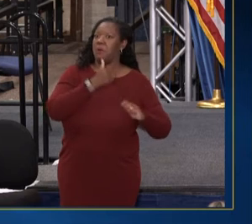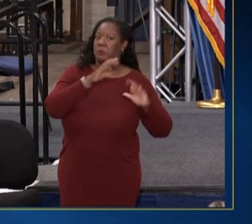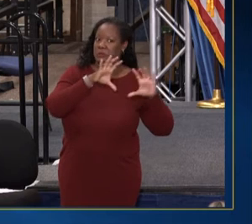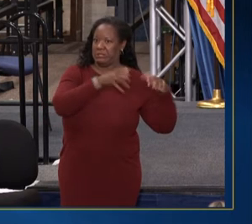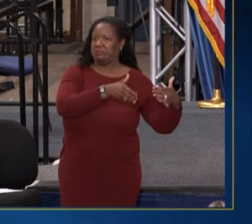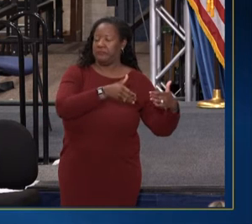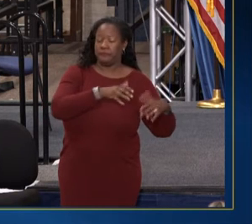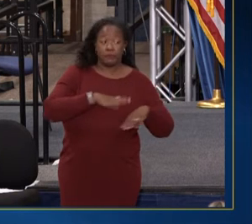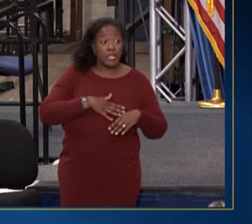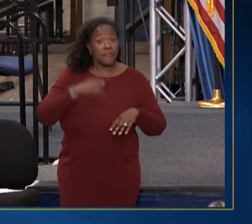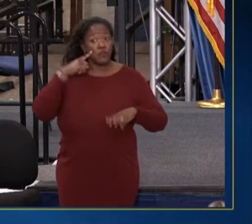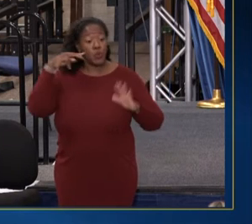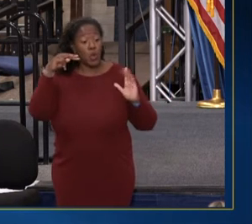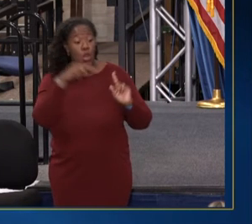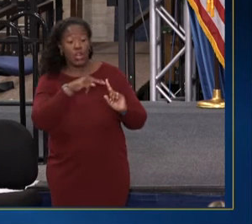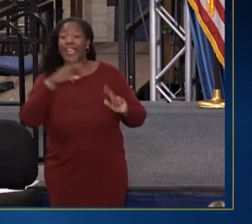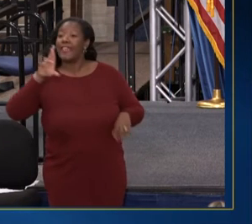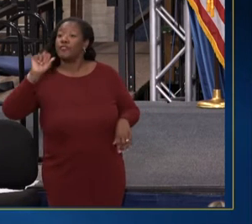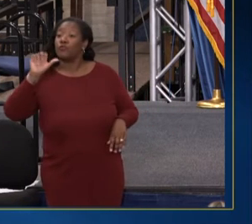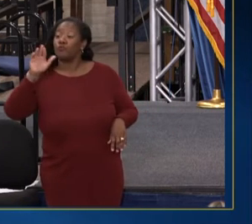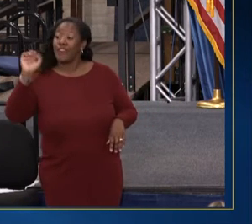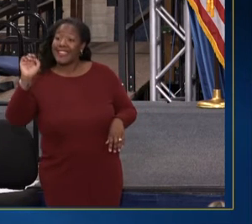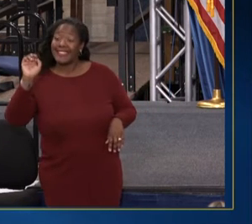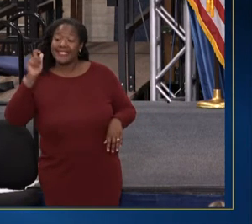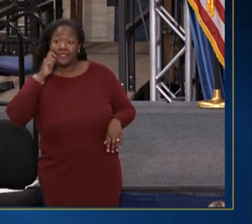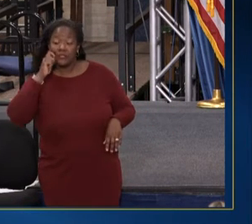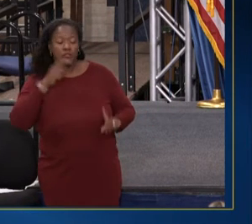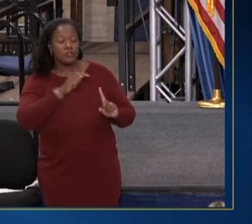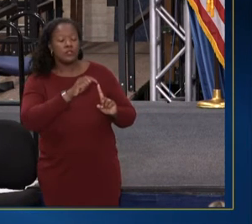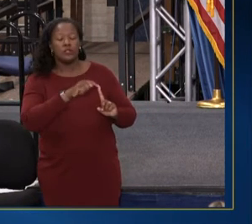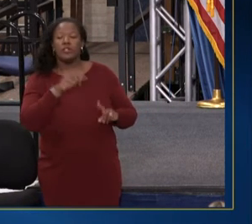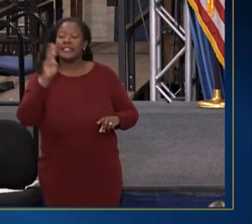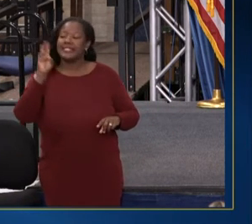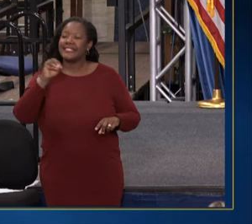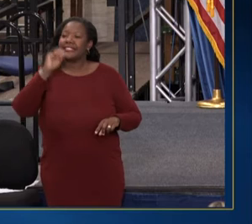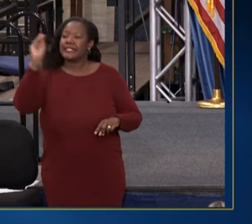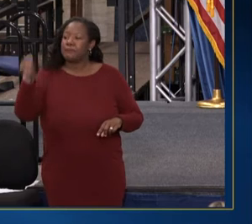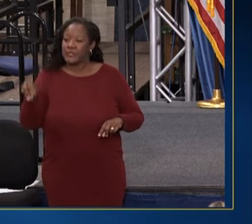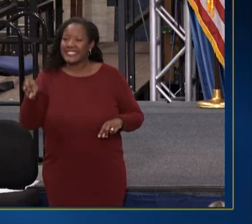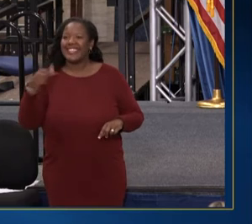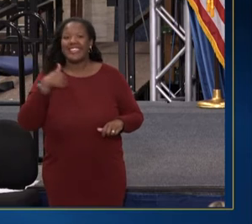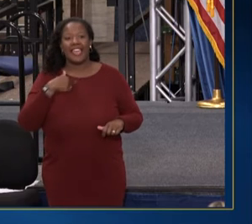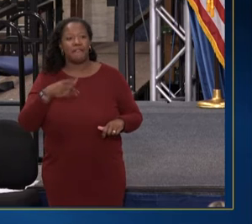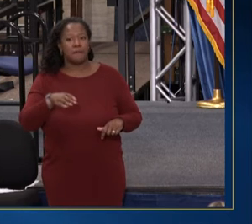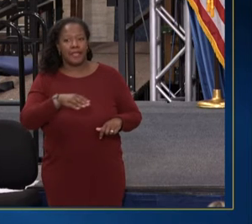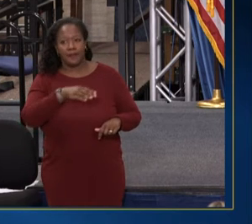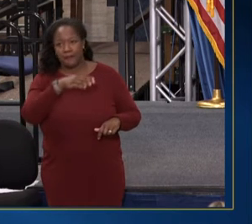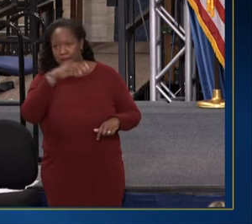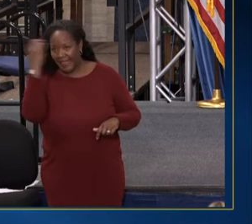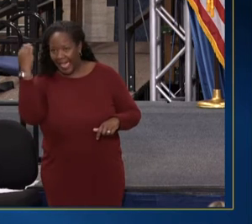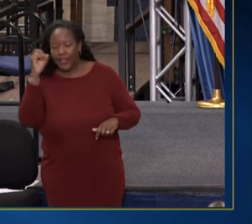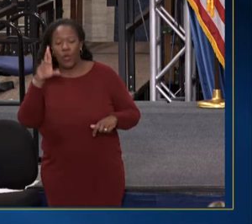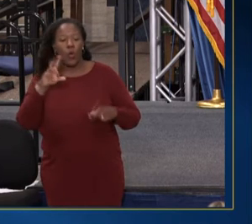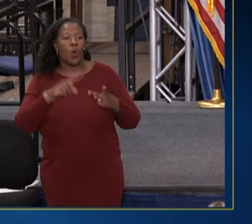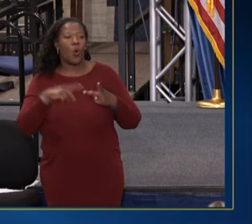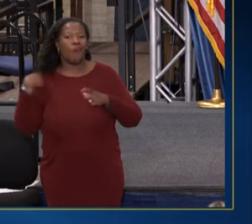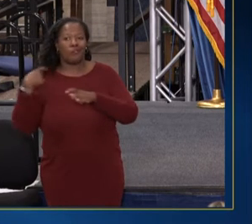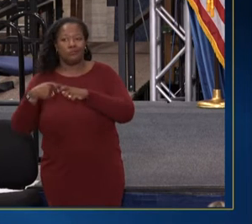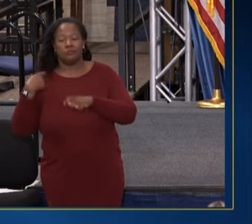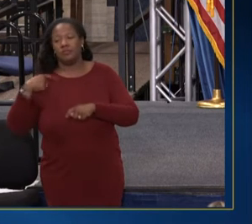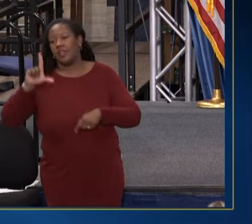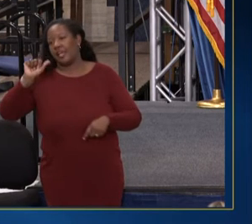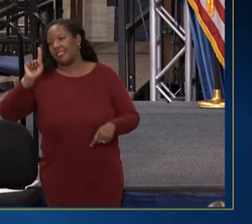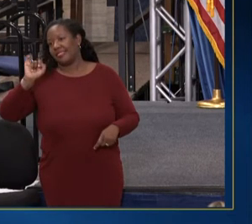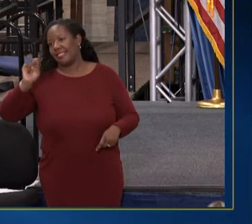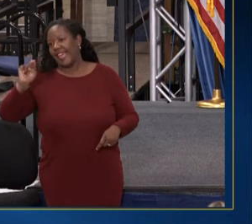people who have been diagnosed with Mpox in the United States, 60% have been Black and Latinx. So it really does speak